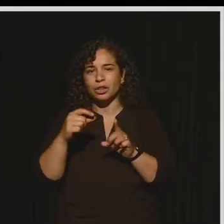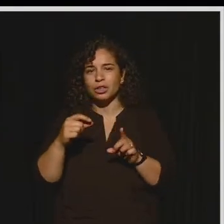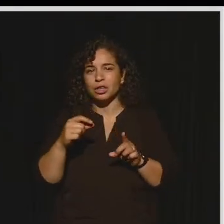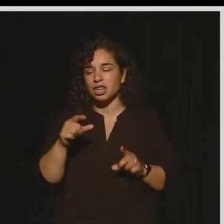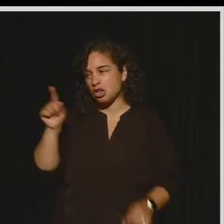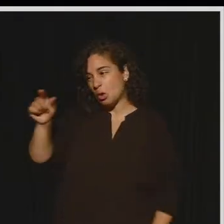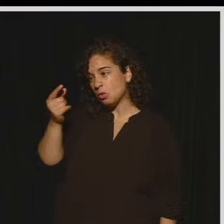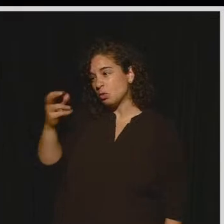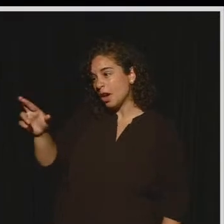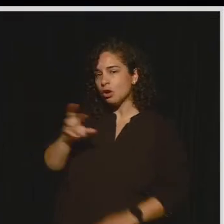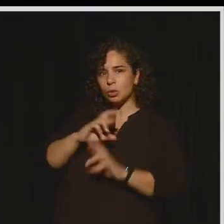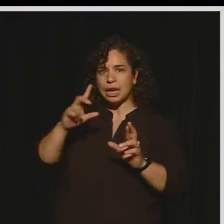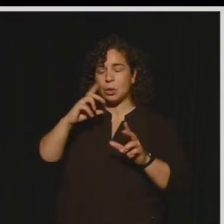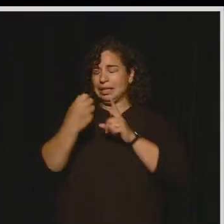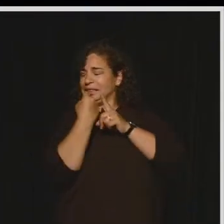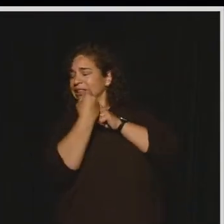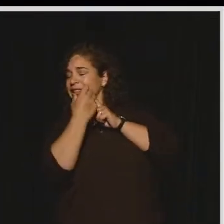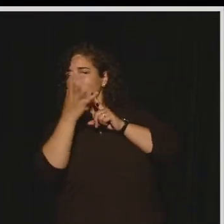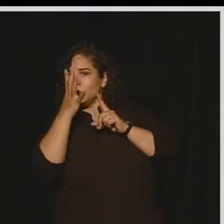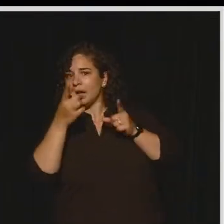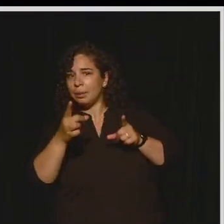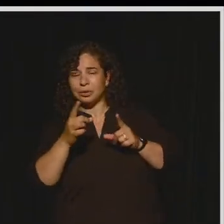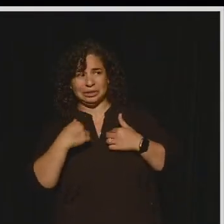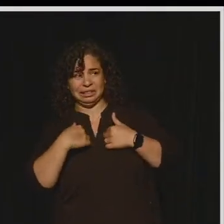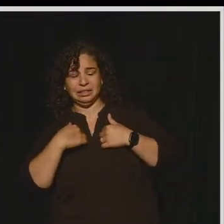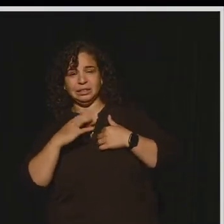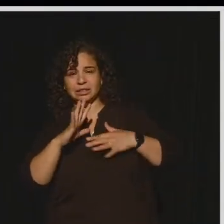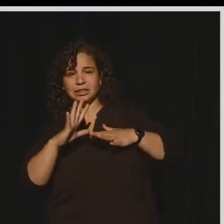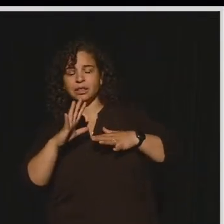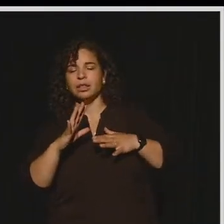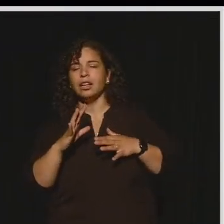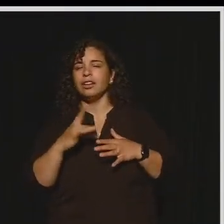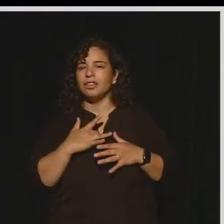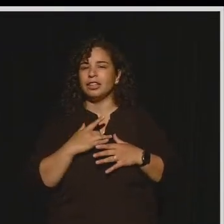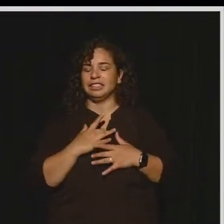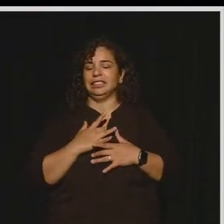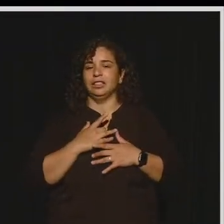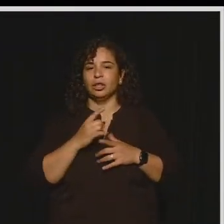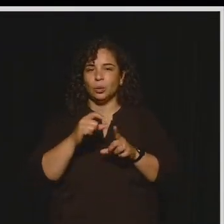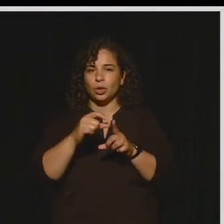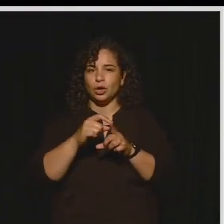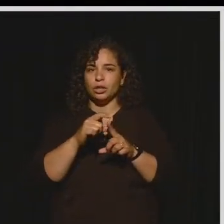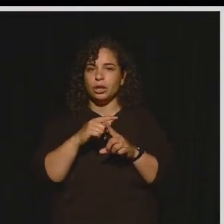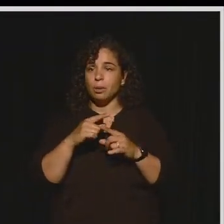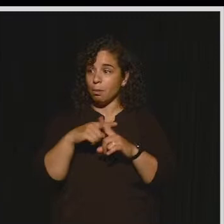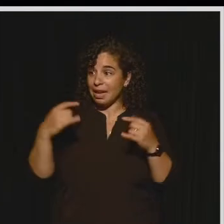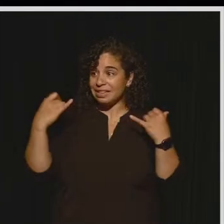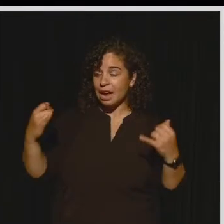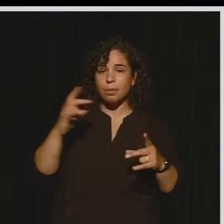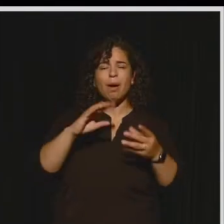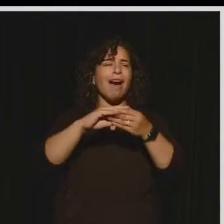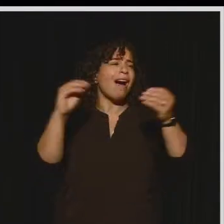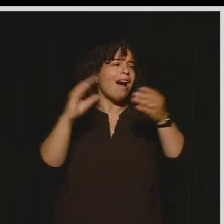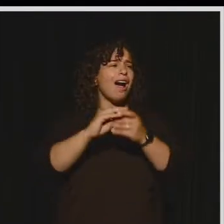broadsided or, you know, whatever. So it was more of an and so when I hear it now,